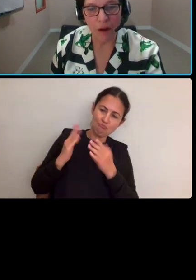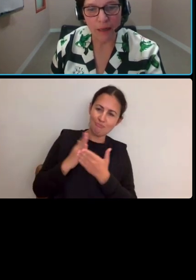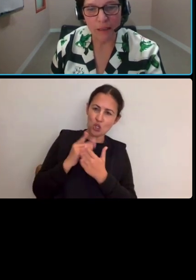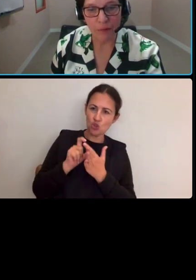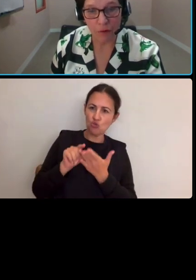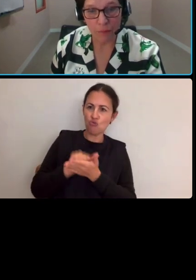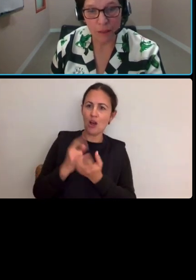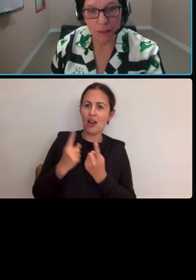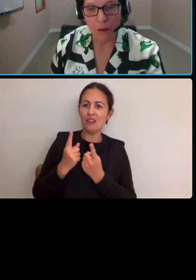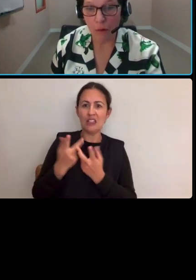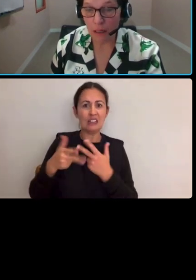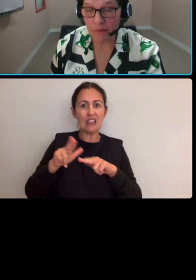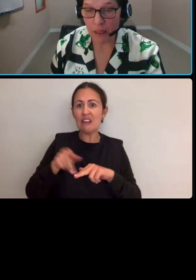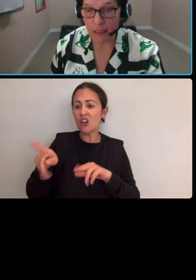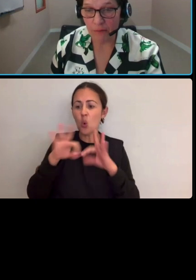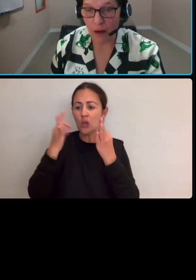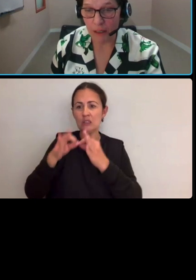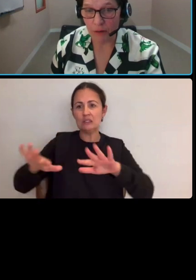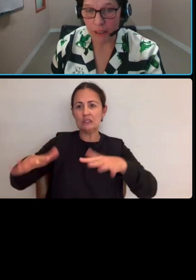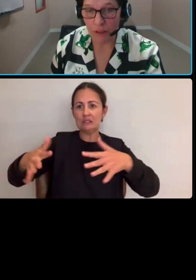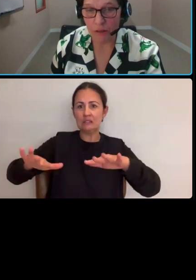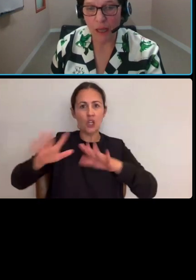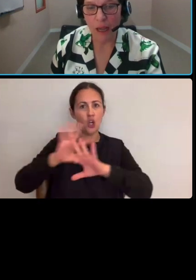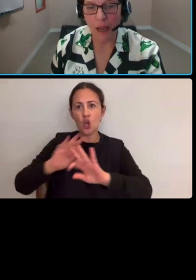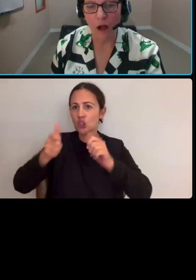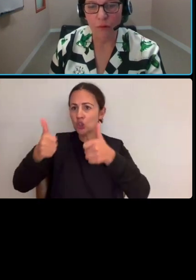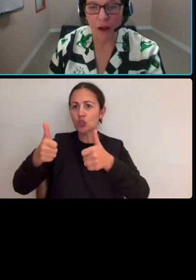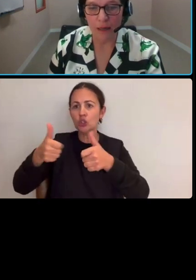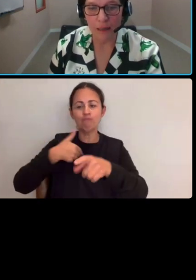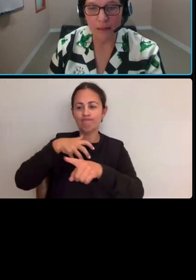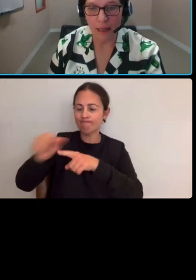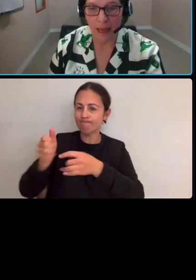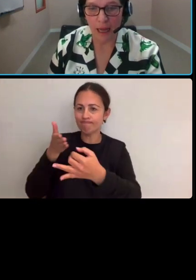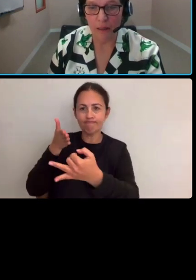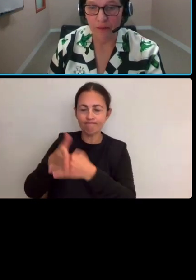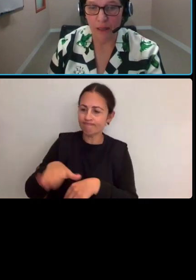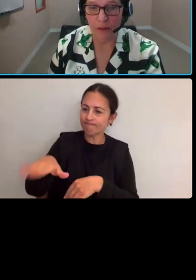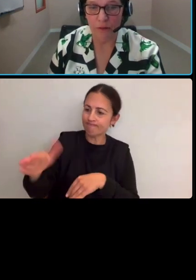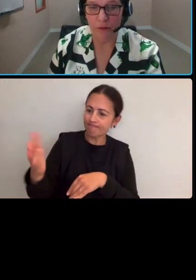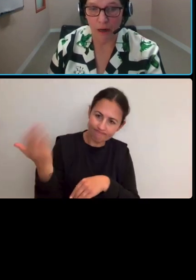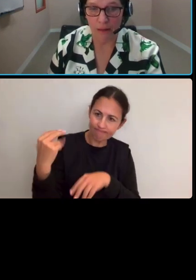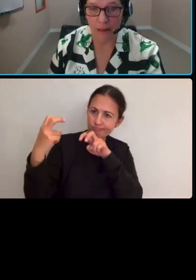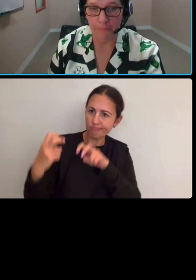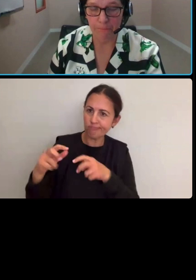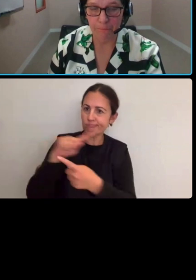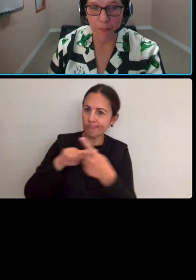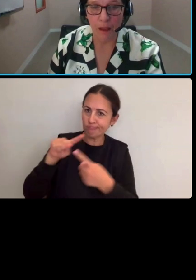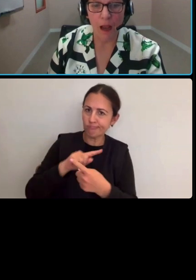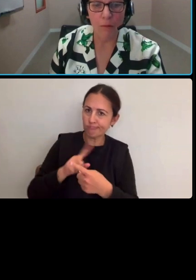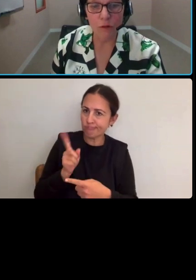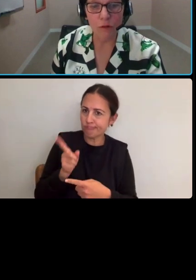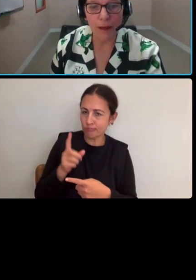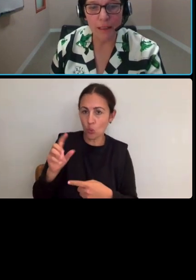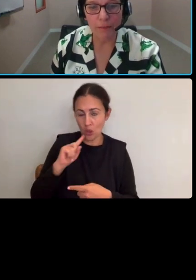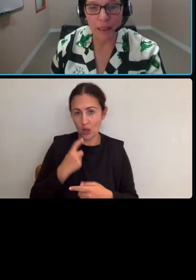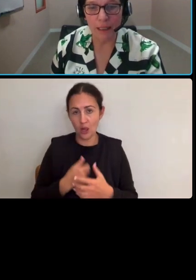poor providers' performance, proactively identify and address issues, and hold providers accountable if they don't do the right thing.